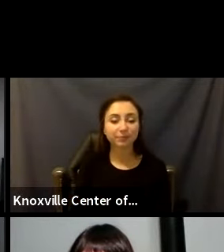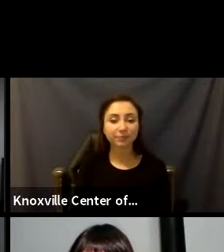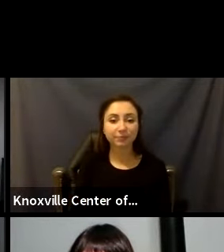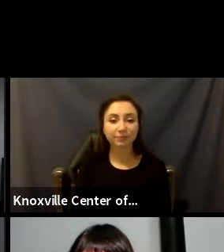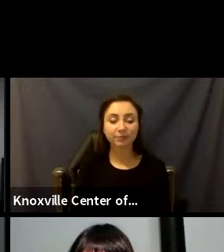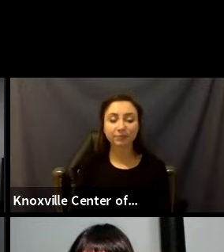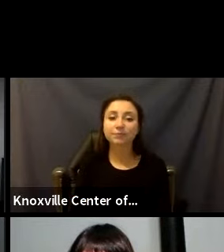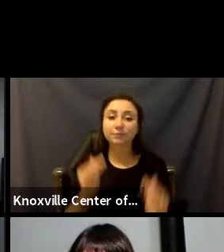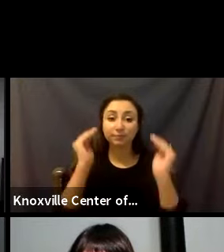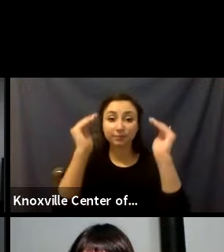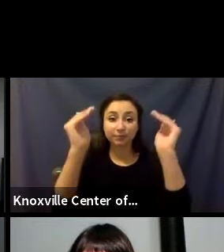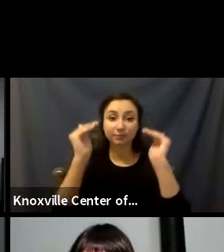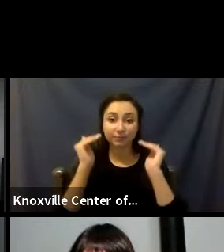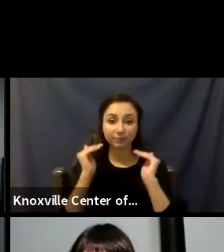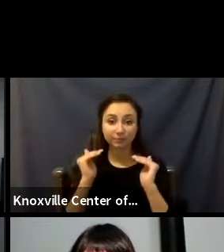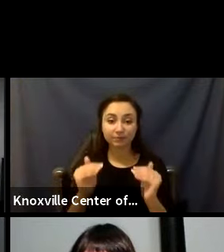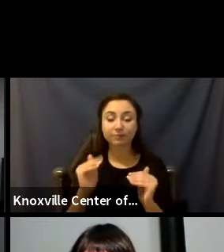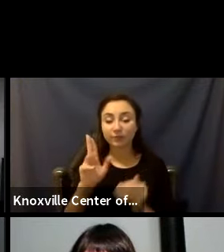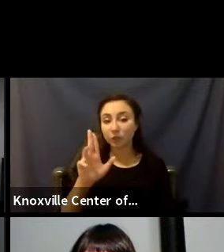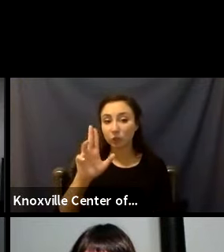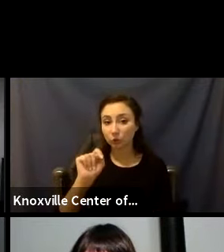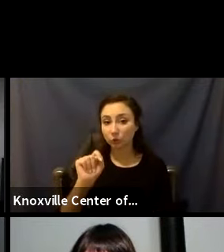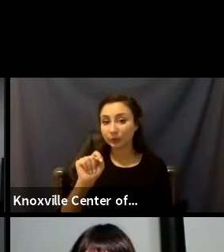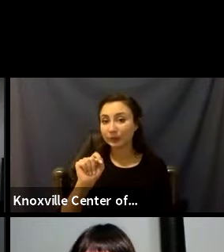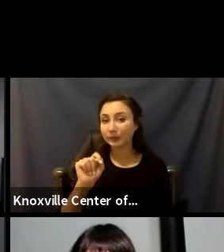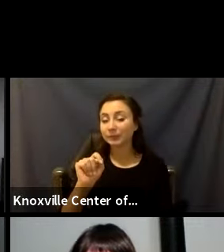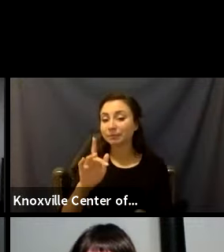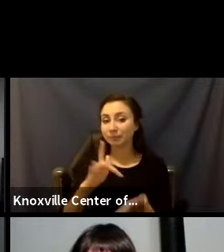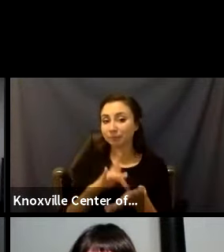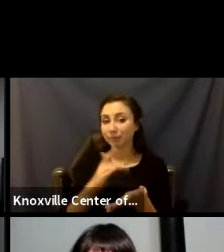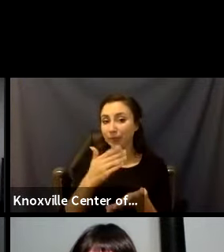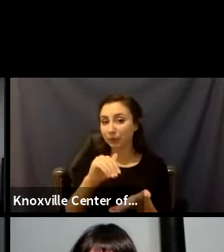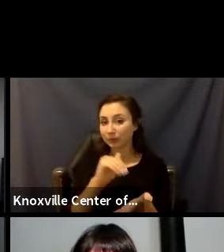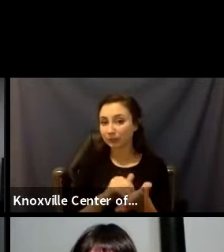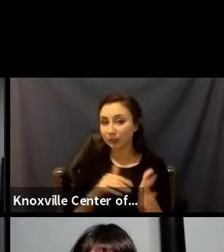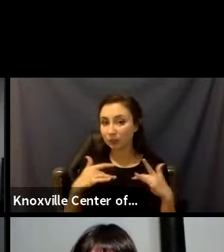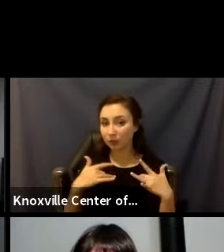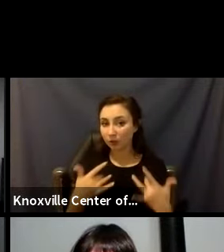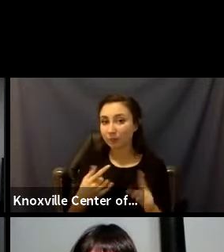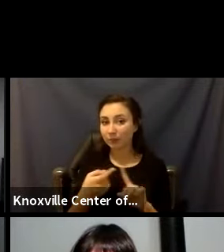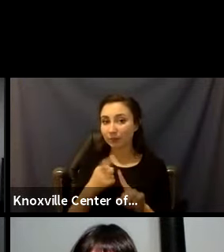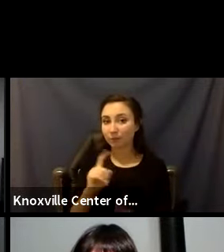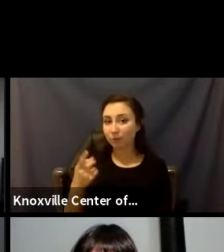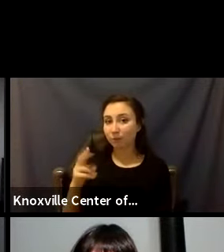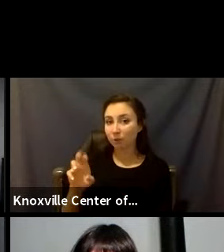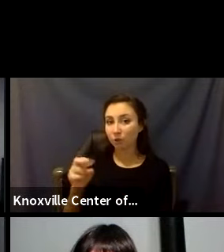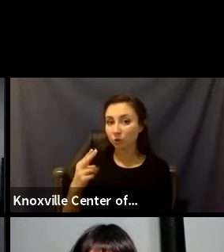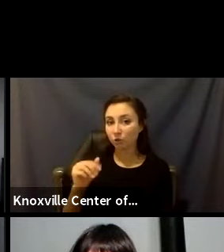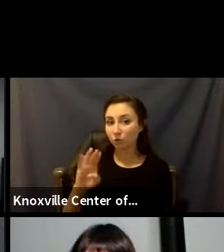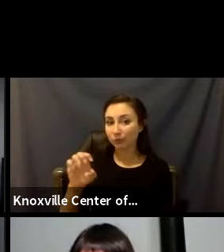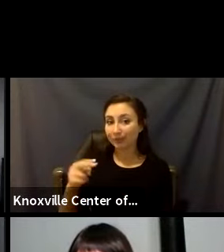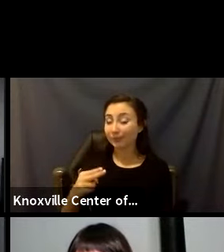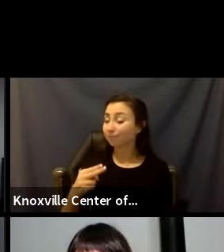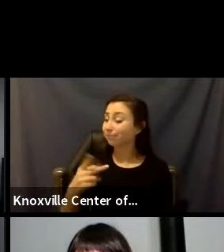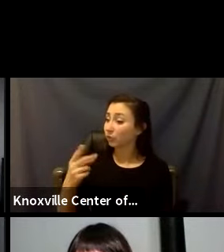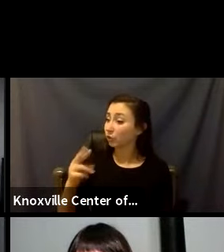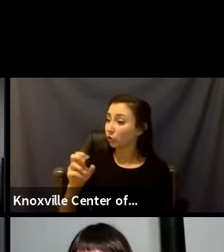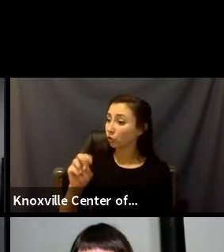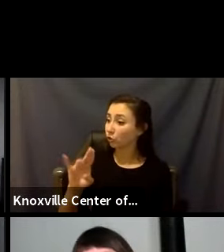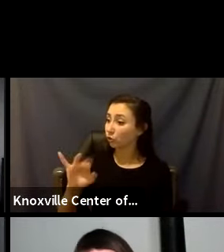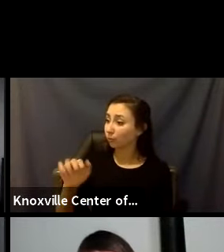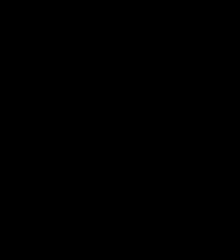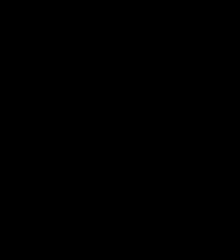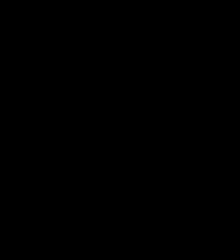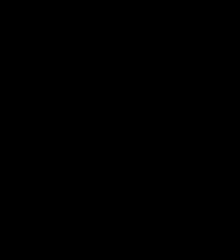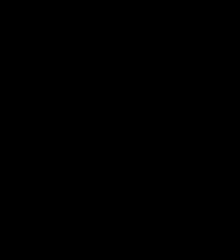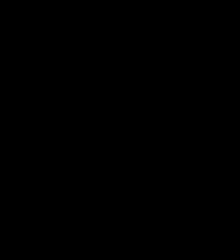Next on the agenda is the University of Tennessee's Medical Center Knoxville data update by Dr. Shamia. So Dr. Shamia, if you're ready, we are ready to